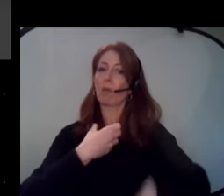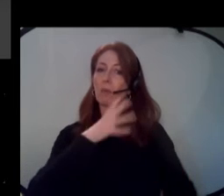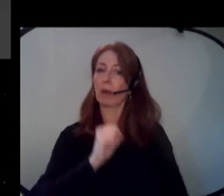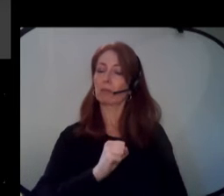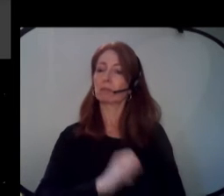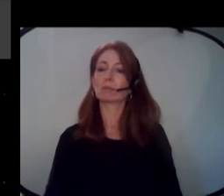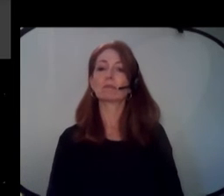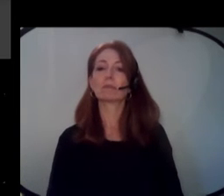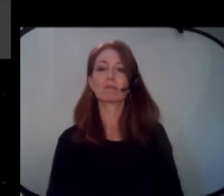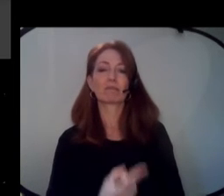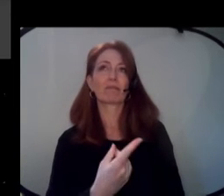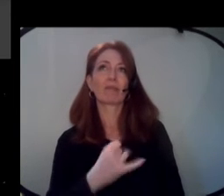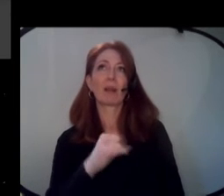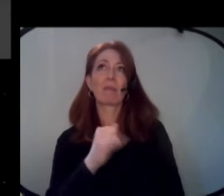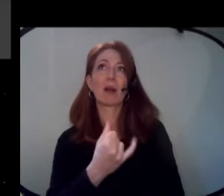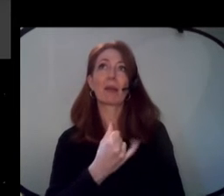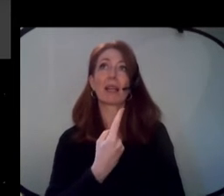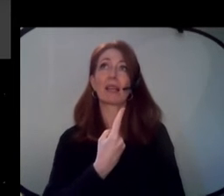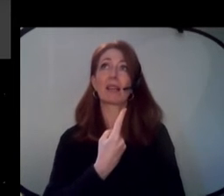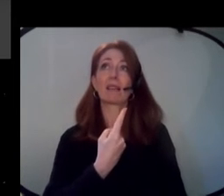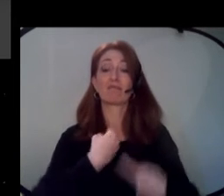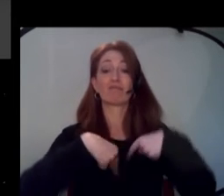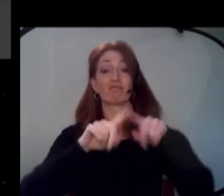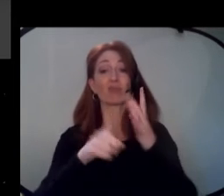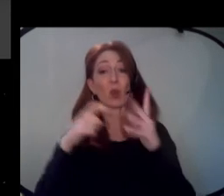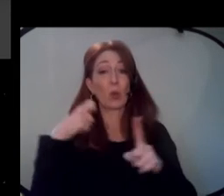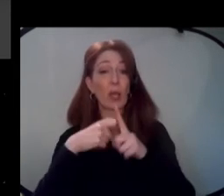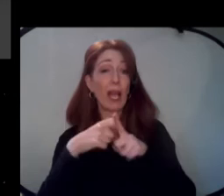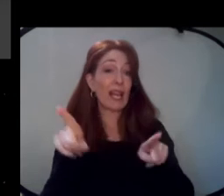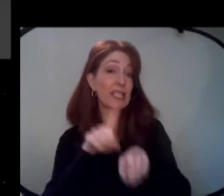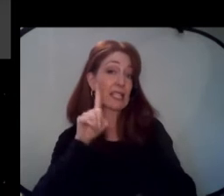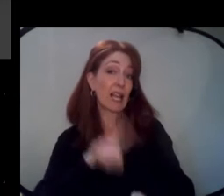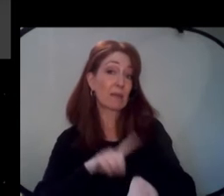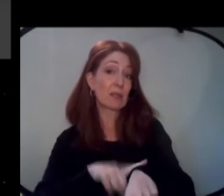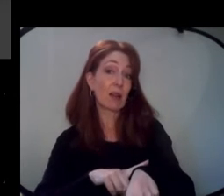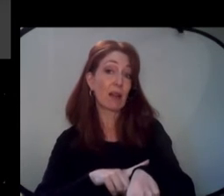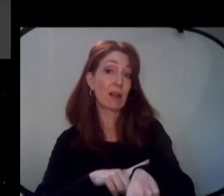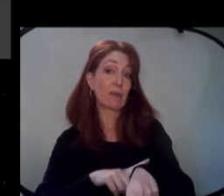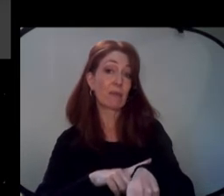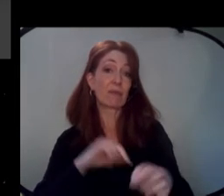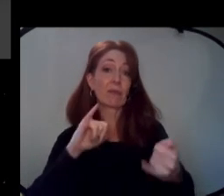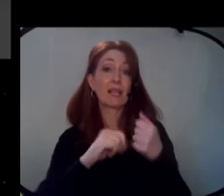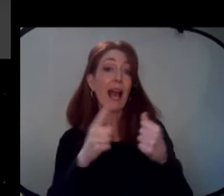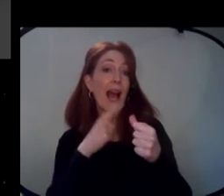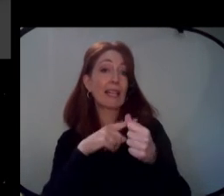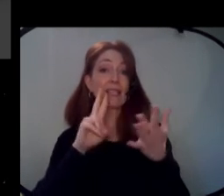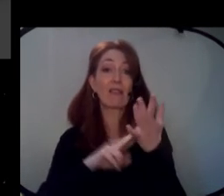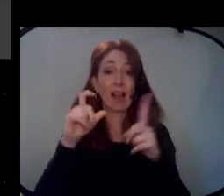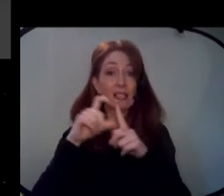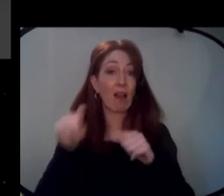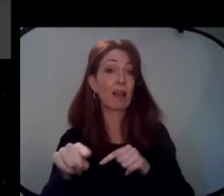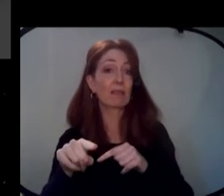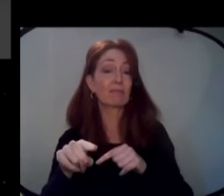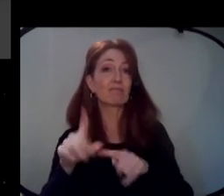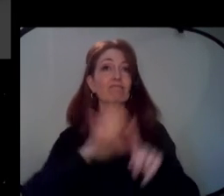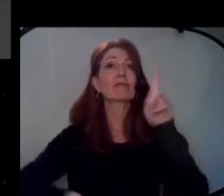in this country, quite a well-known self-portrait from about the same time is Sir Anthony Van Dyck's self-portrait, which is in the National Portrait Gallery.